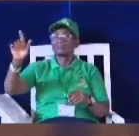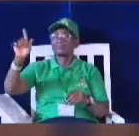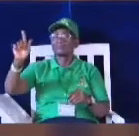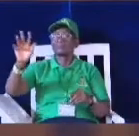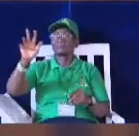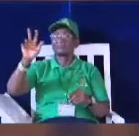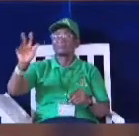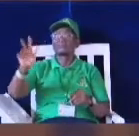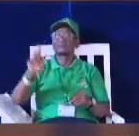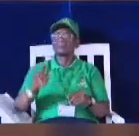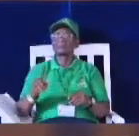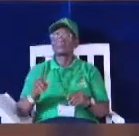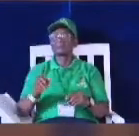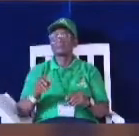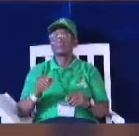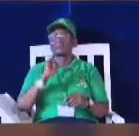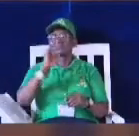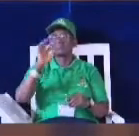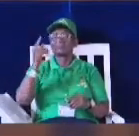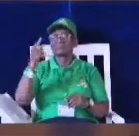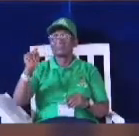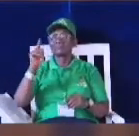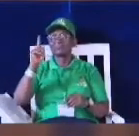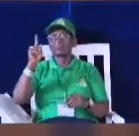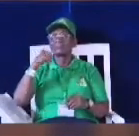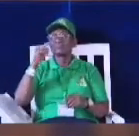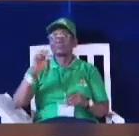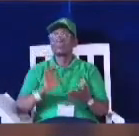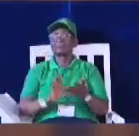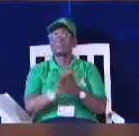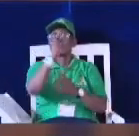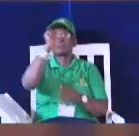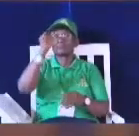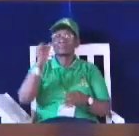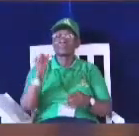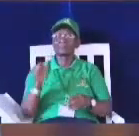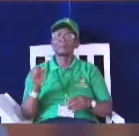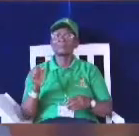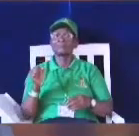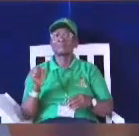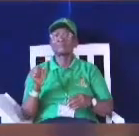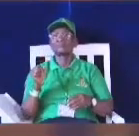9, 23, is the one who believes.